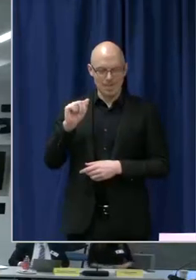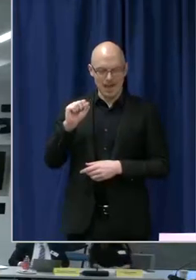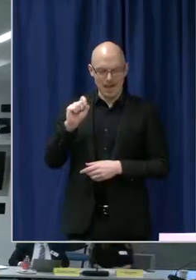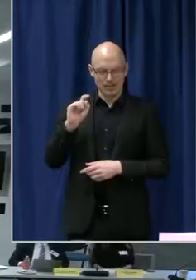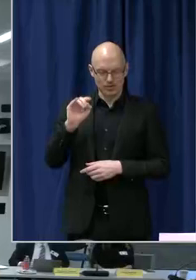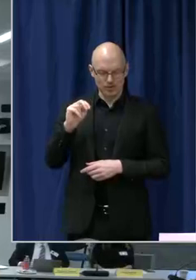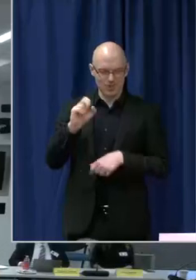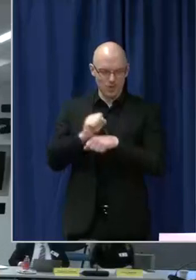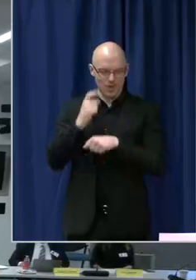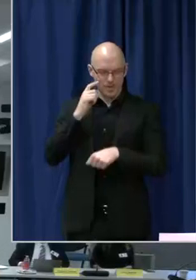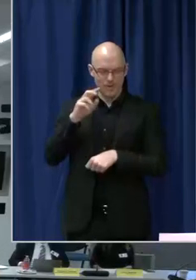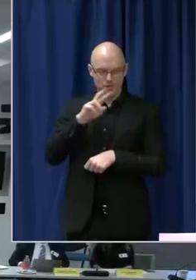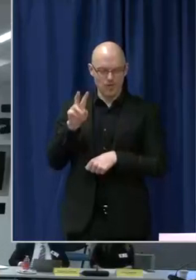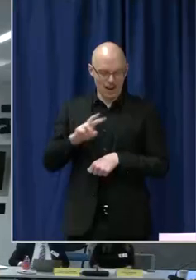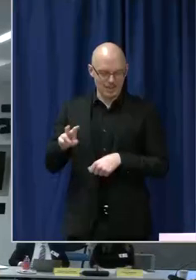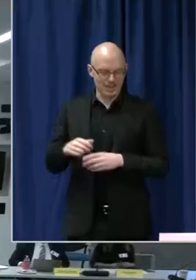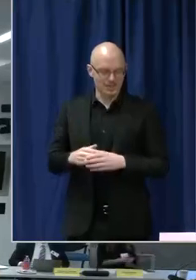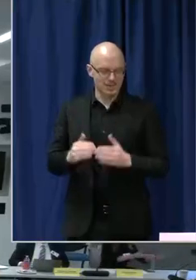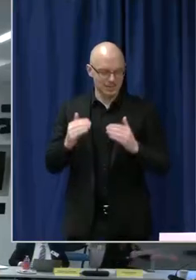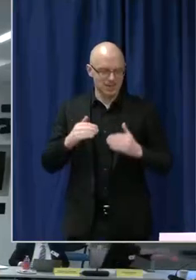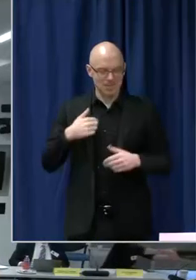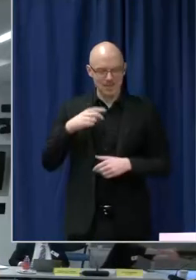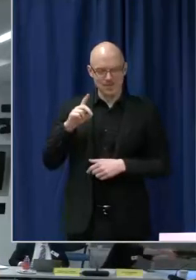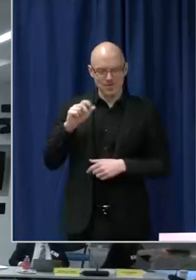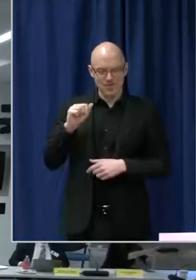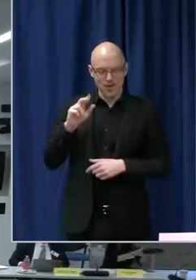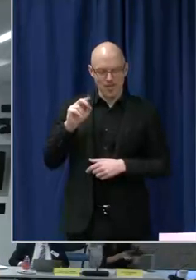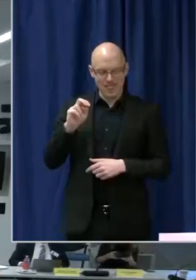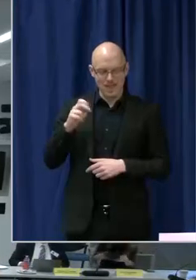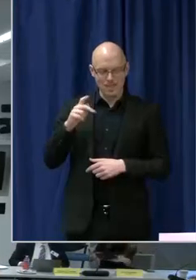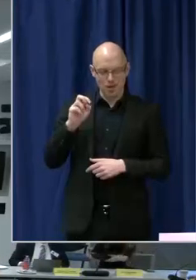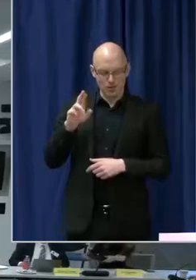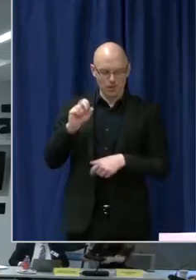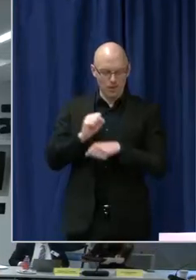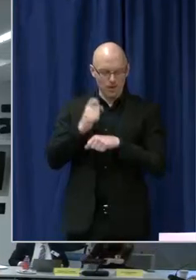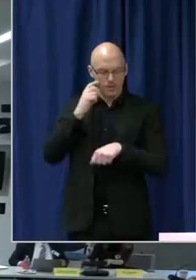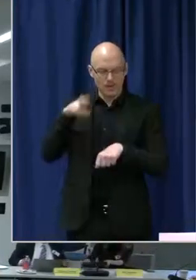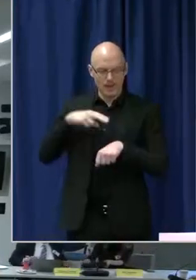Darlene Parker, National Captioning Institute.